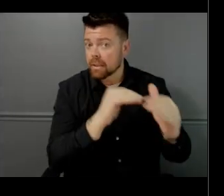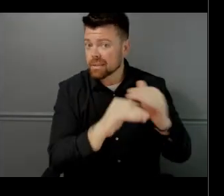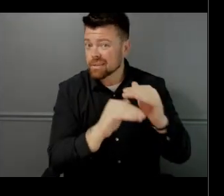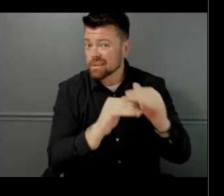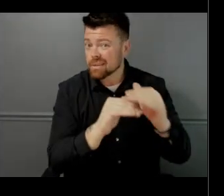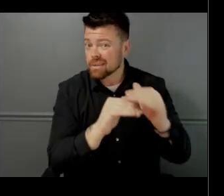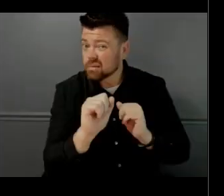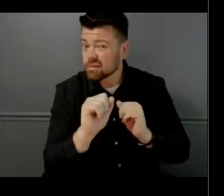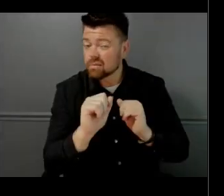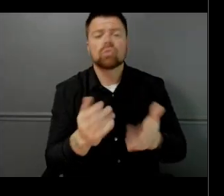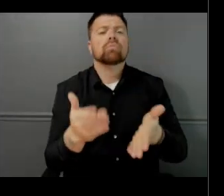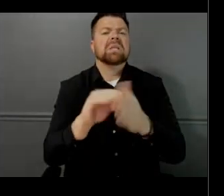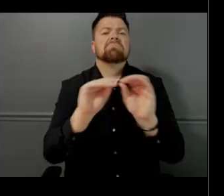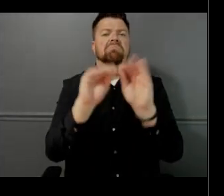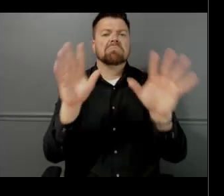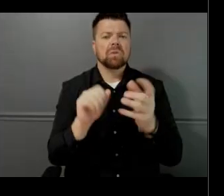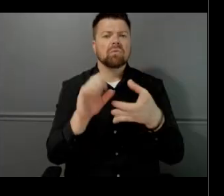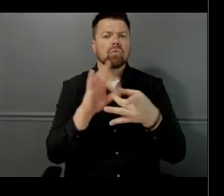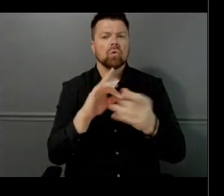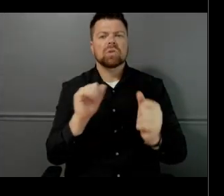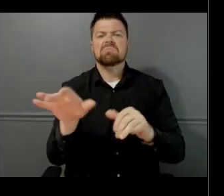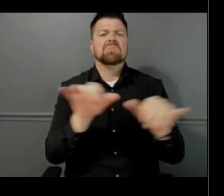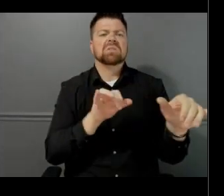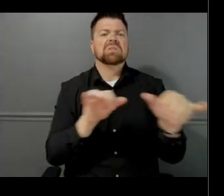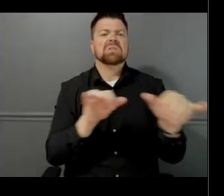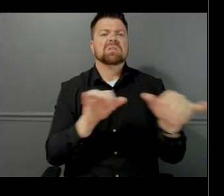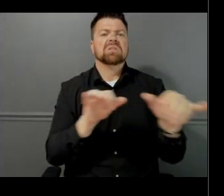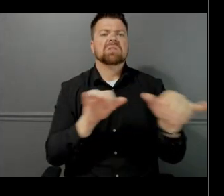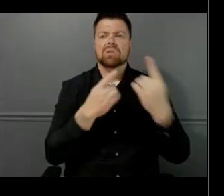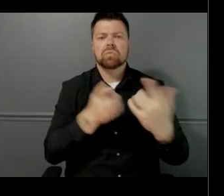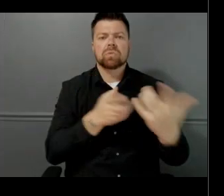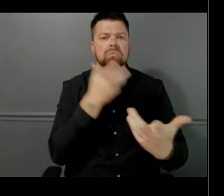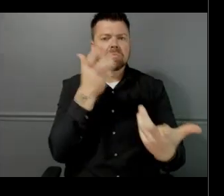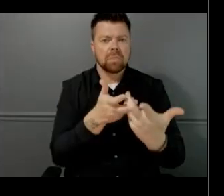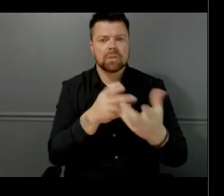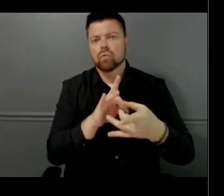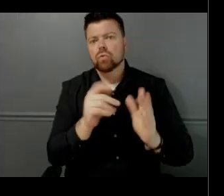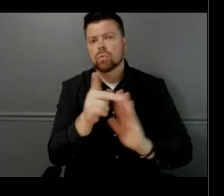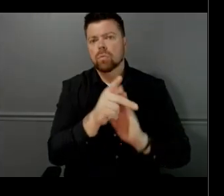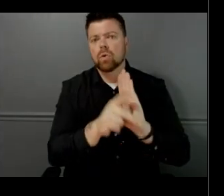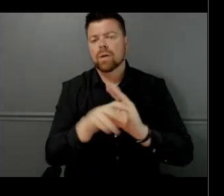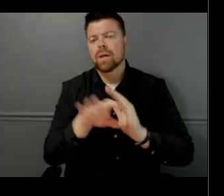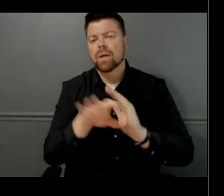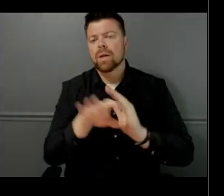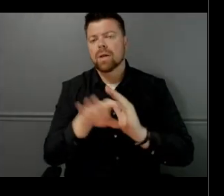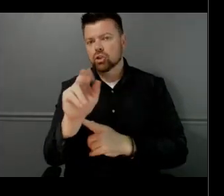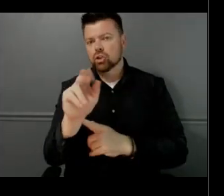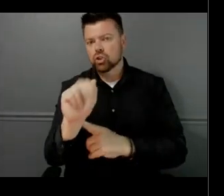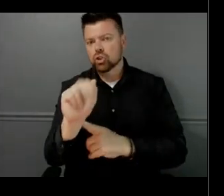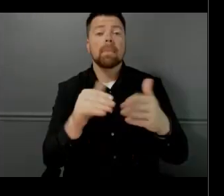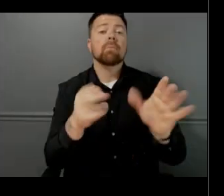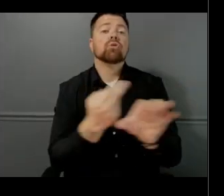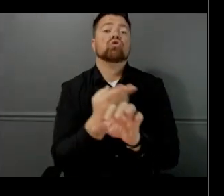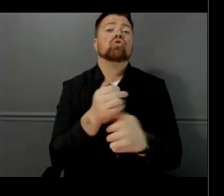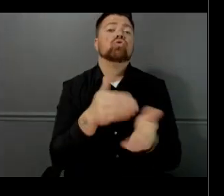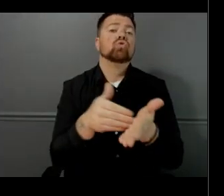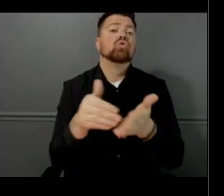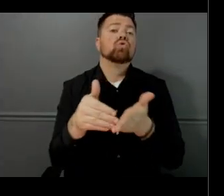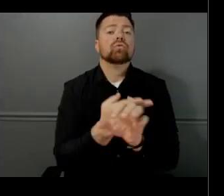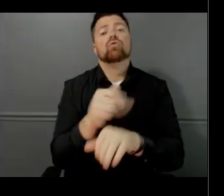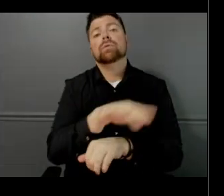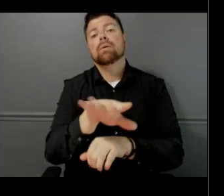So again, with the same consideration that under the Fair Housing Act, the public use and common use areas must